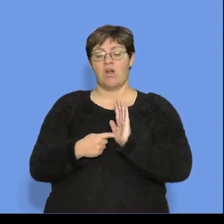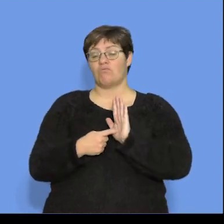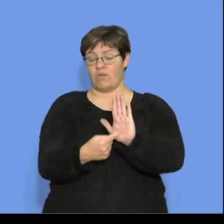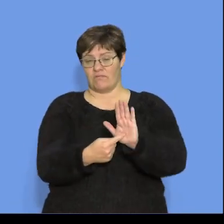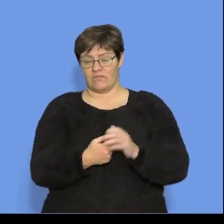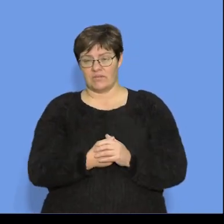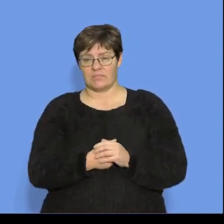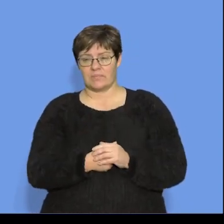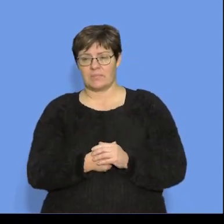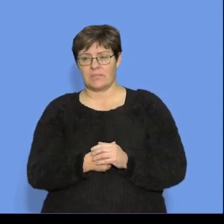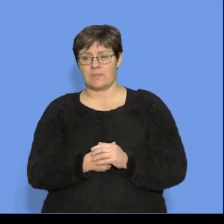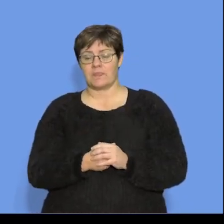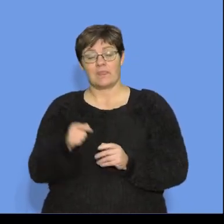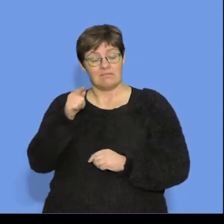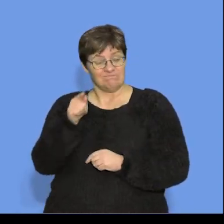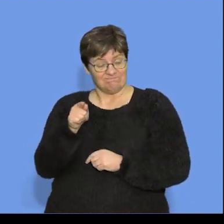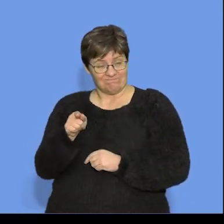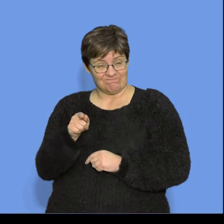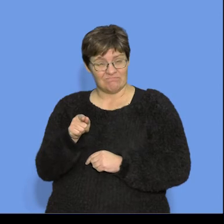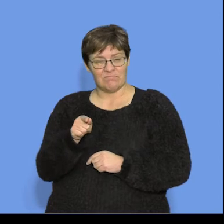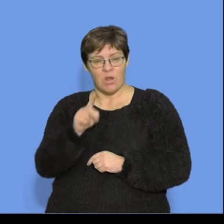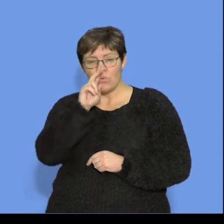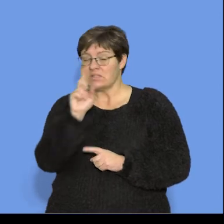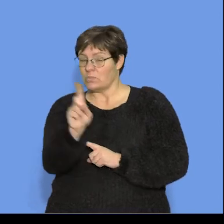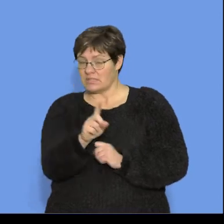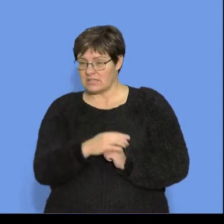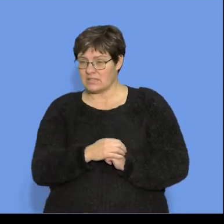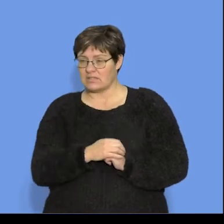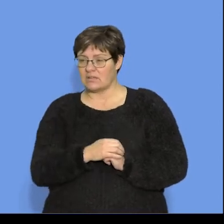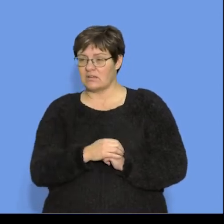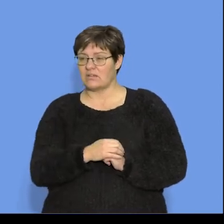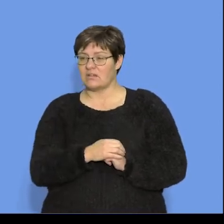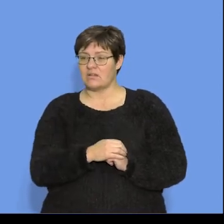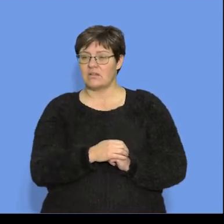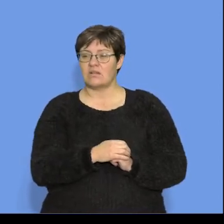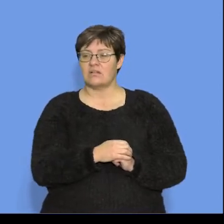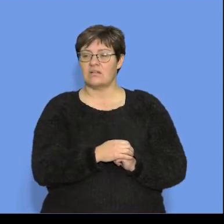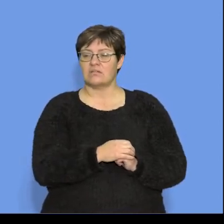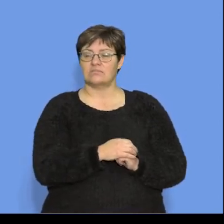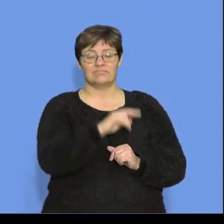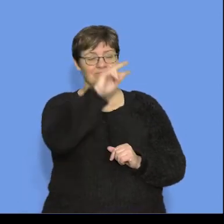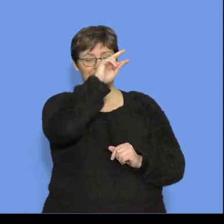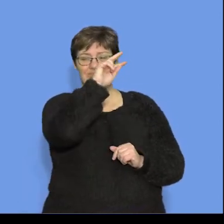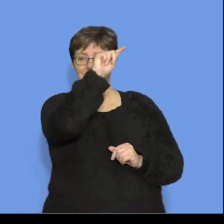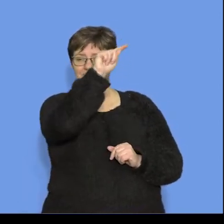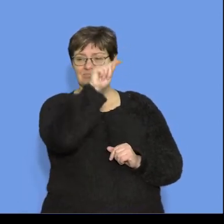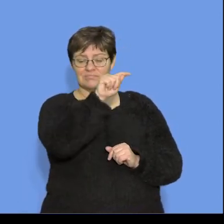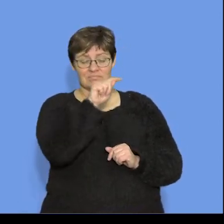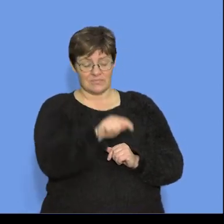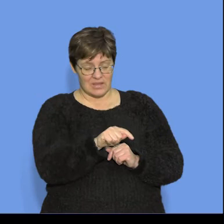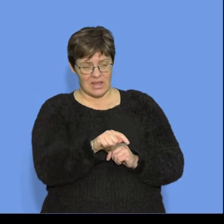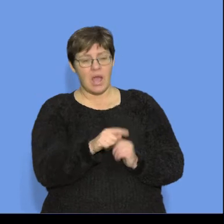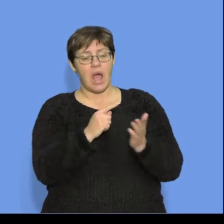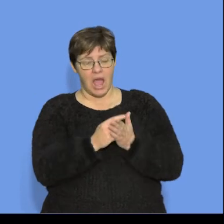very quickly. In this case, you will see here, graph of concentration, all of these were parallel, they were